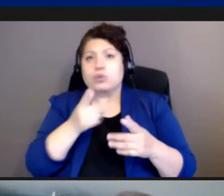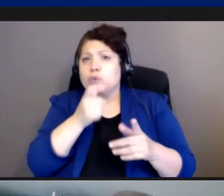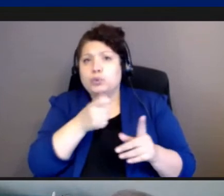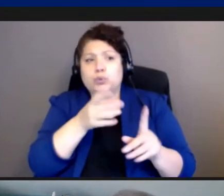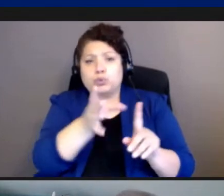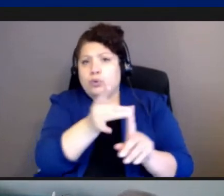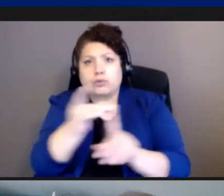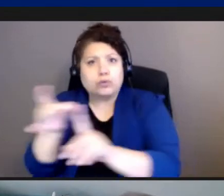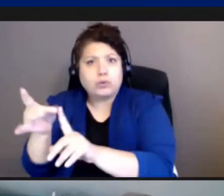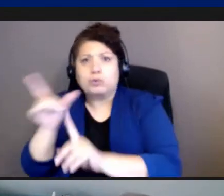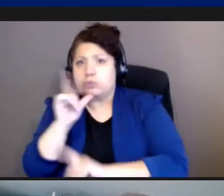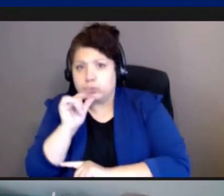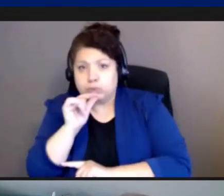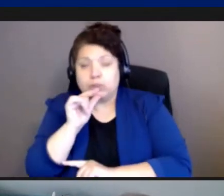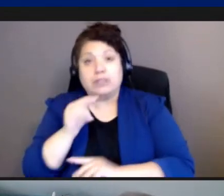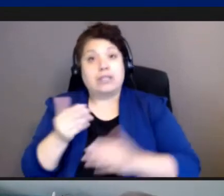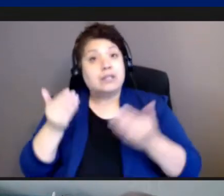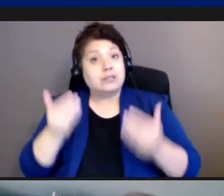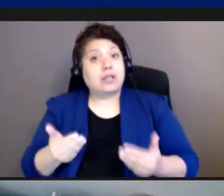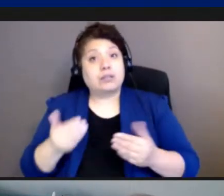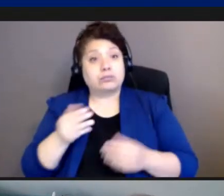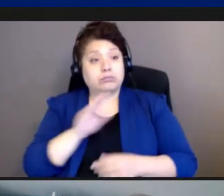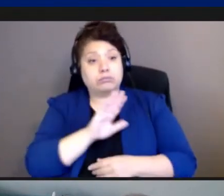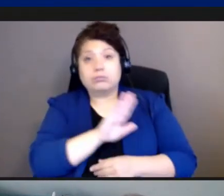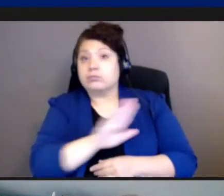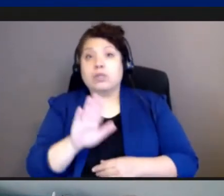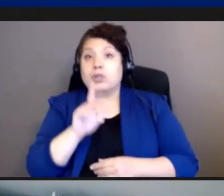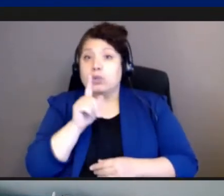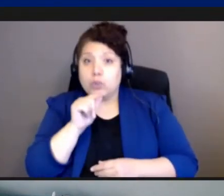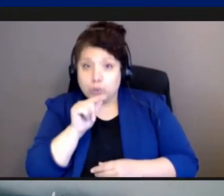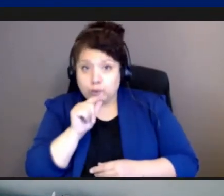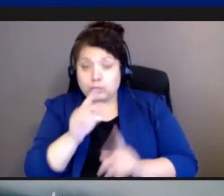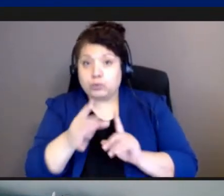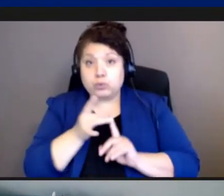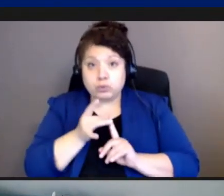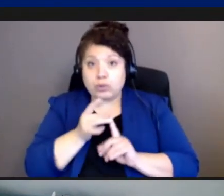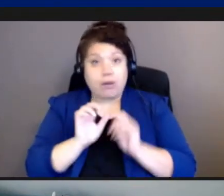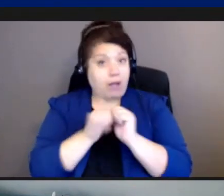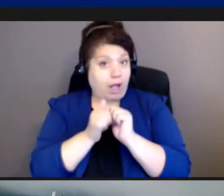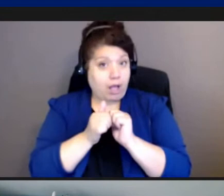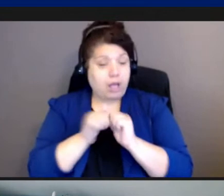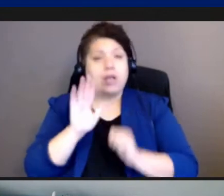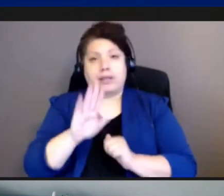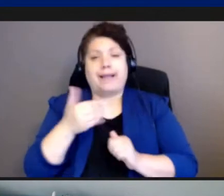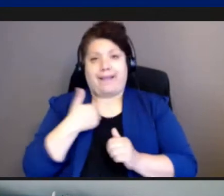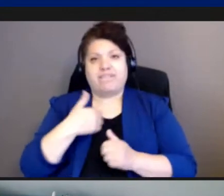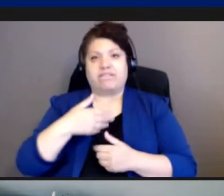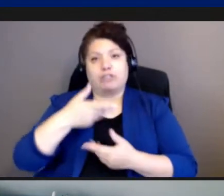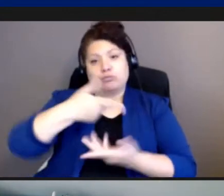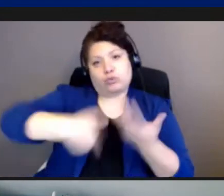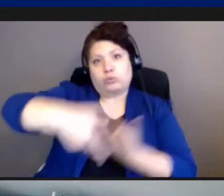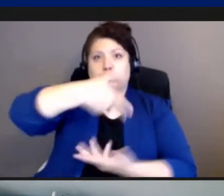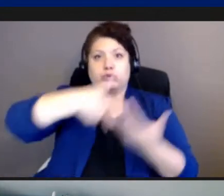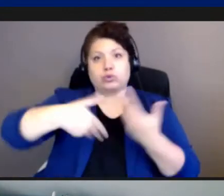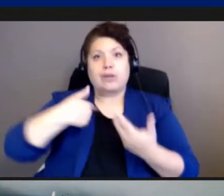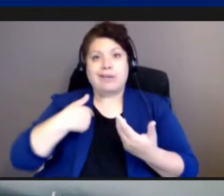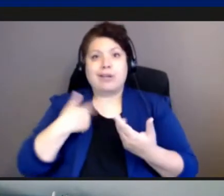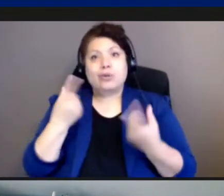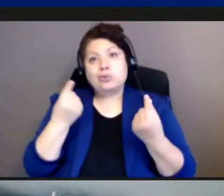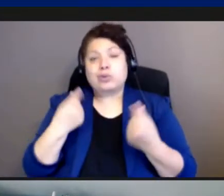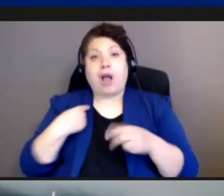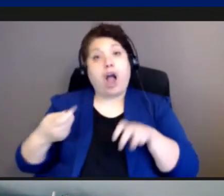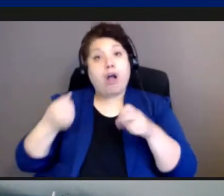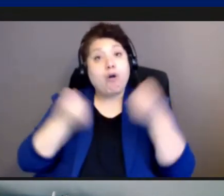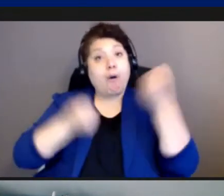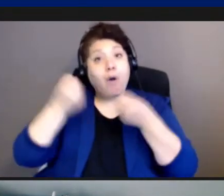moment, what we're seeing is it's the social interactions, whether it's in people's homes or sharing a car ride with